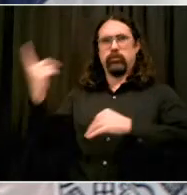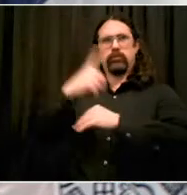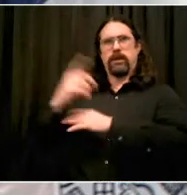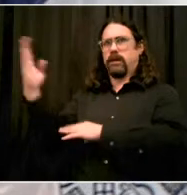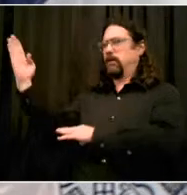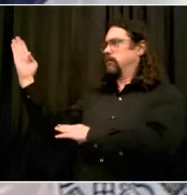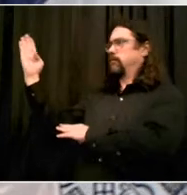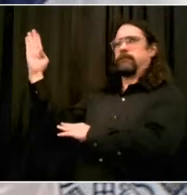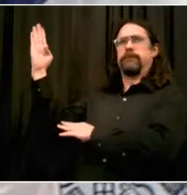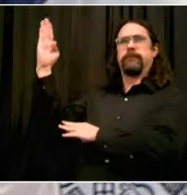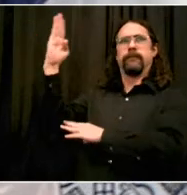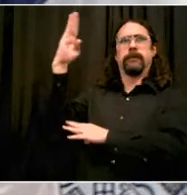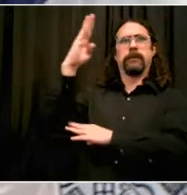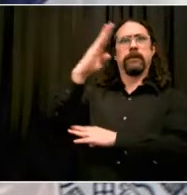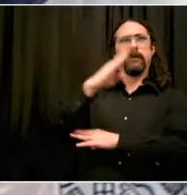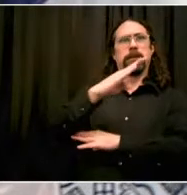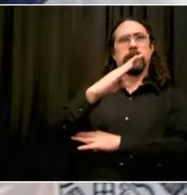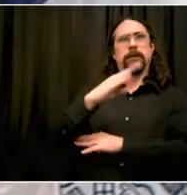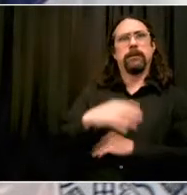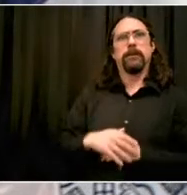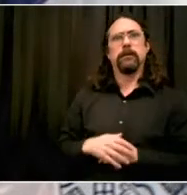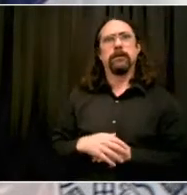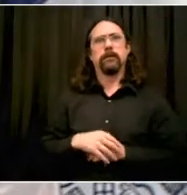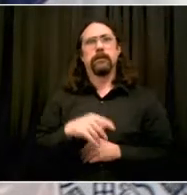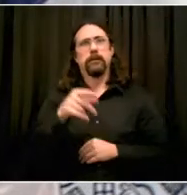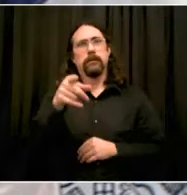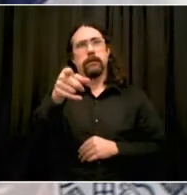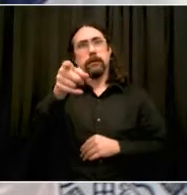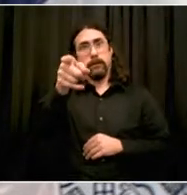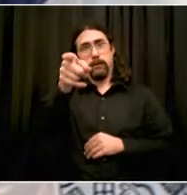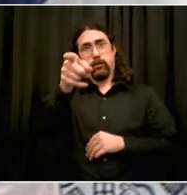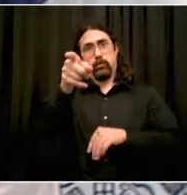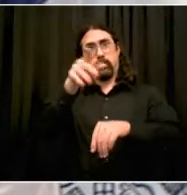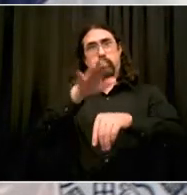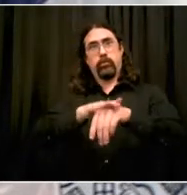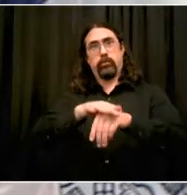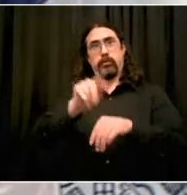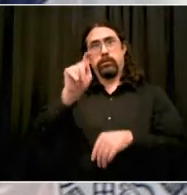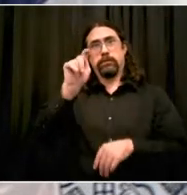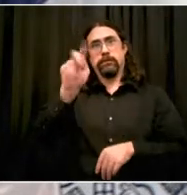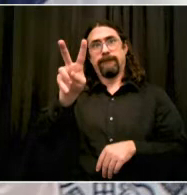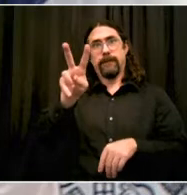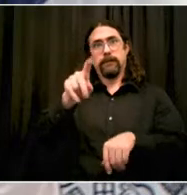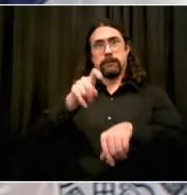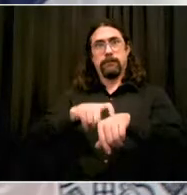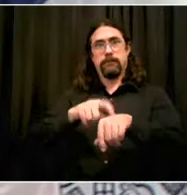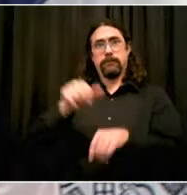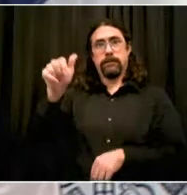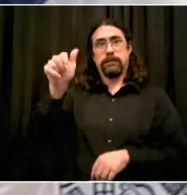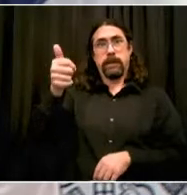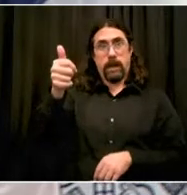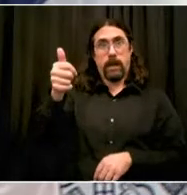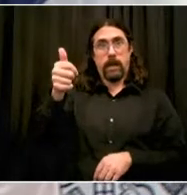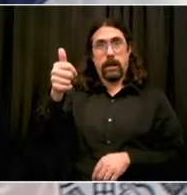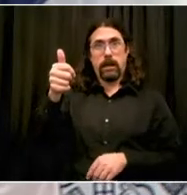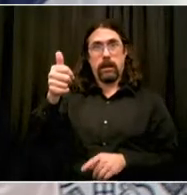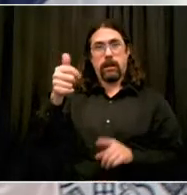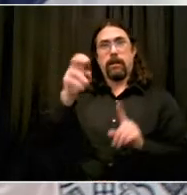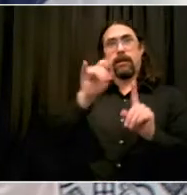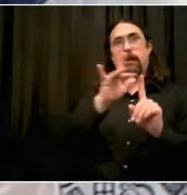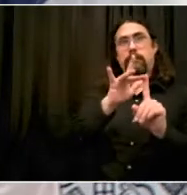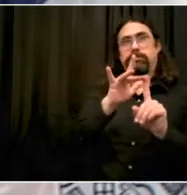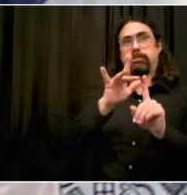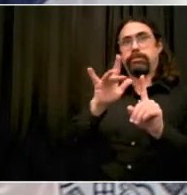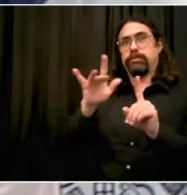the unions or the administrators and said schools are going to